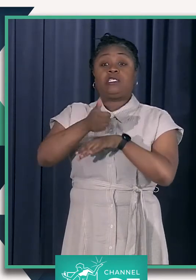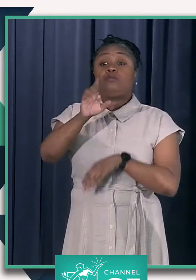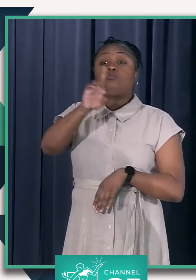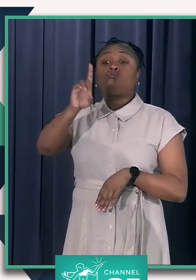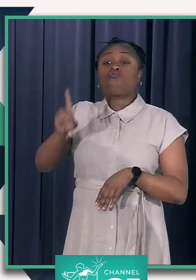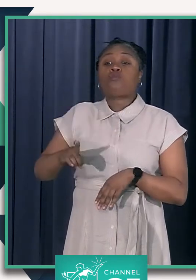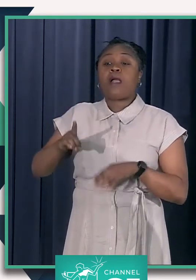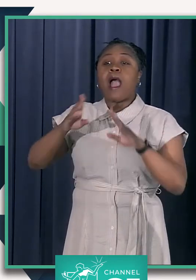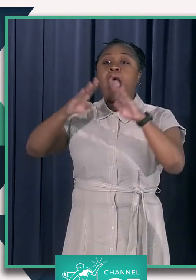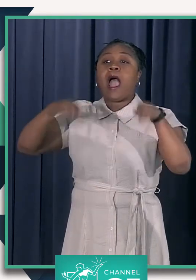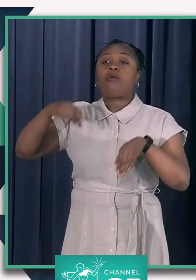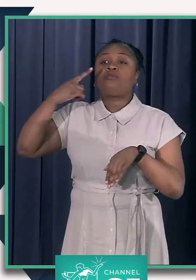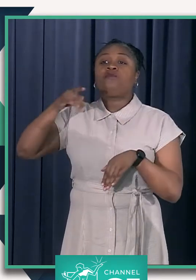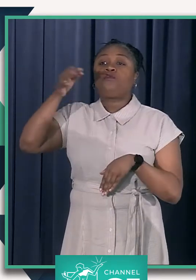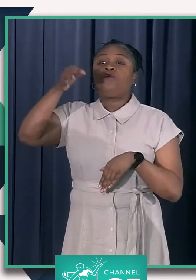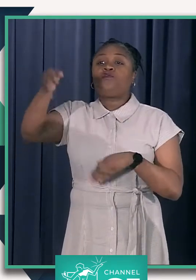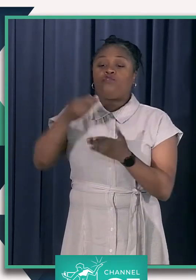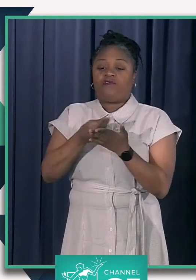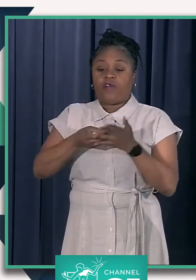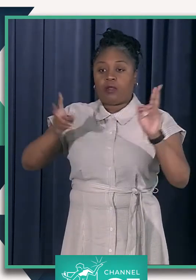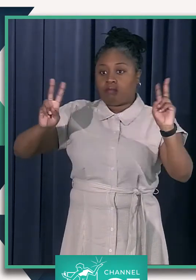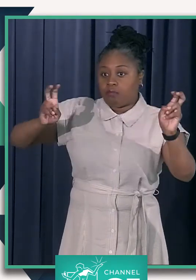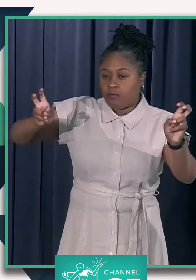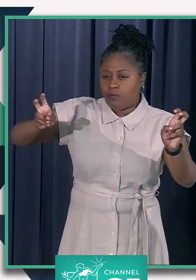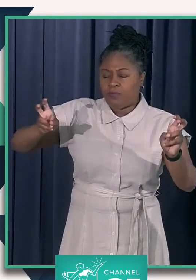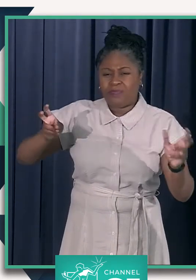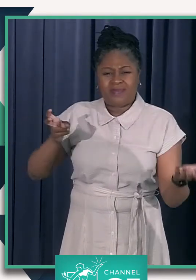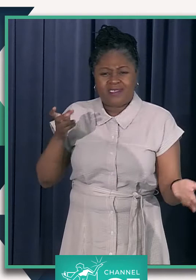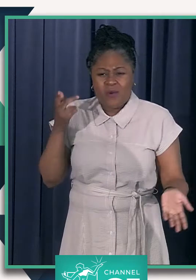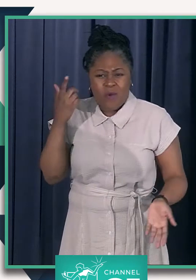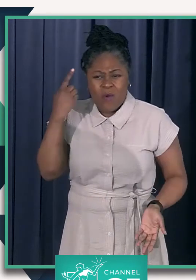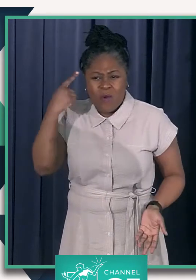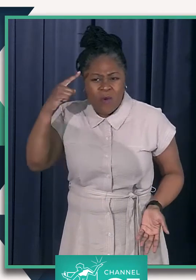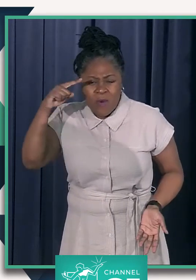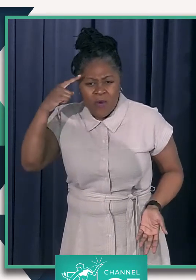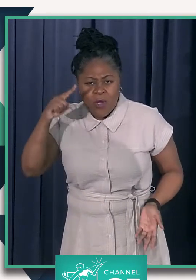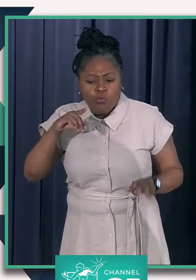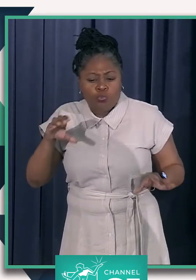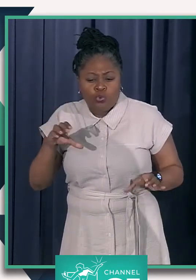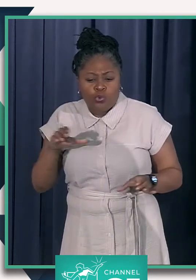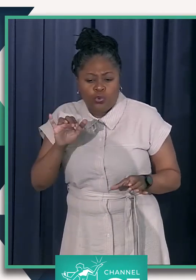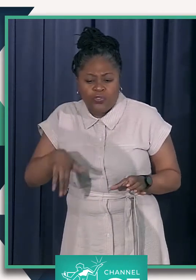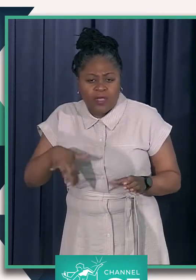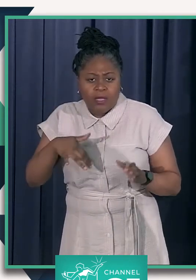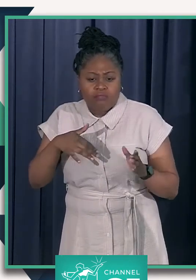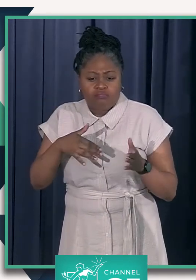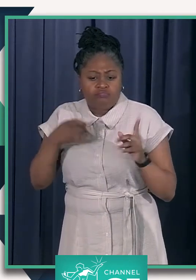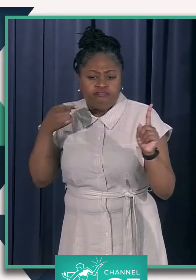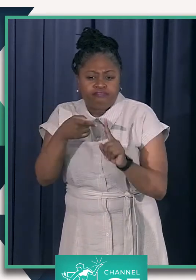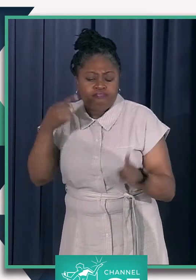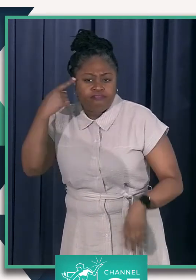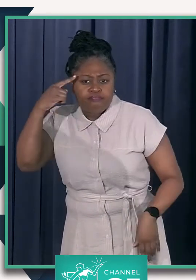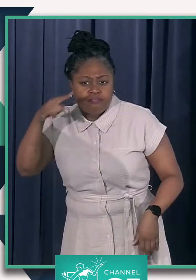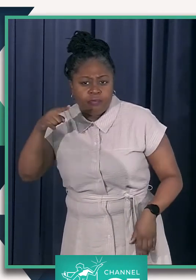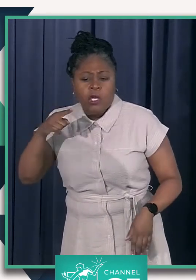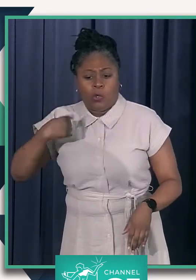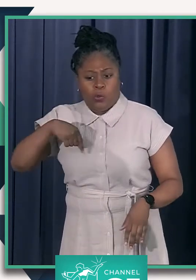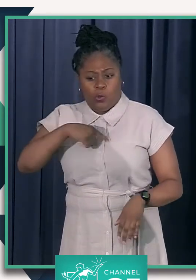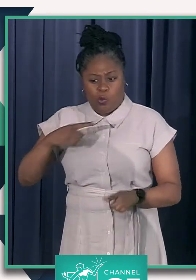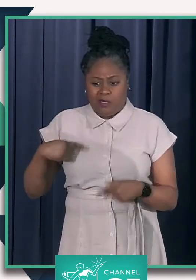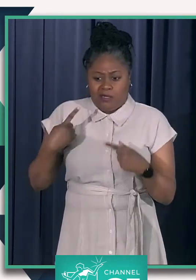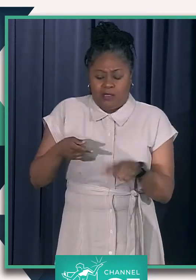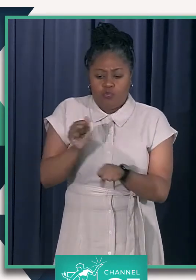Why are we doing this work? At LISC, we've been in Detroit working for 30 years. We're celebrating 30 years here. We came